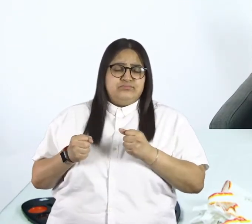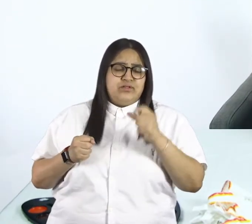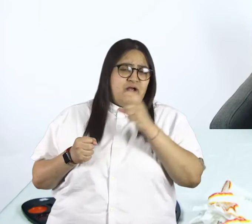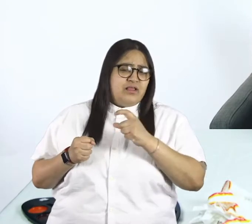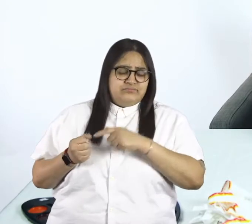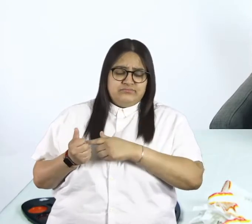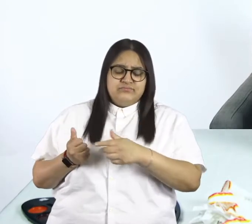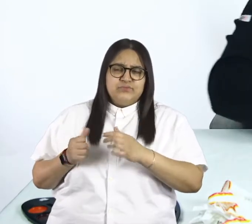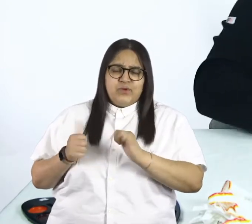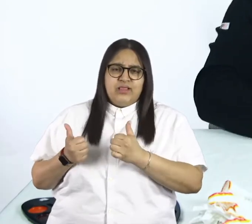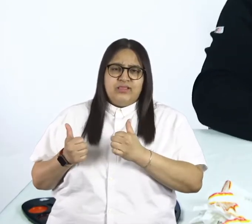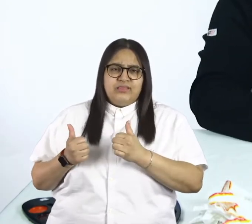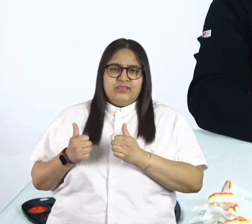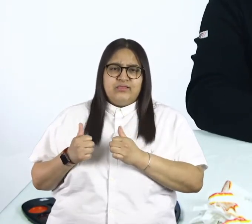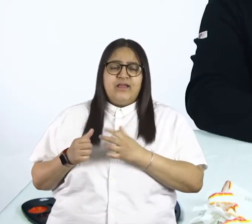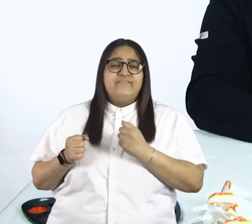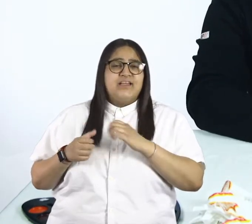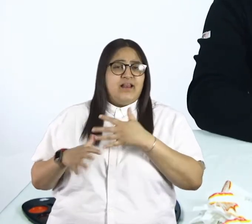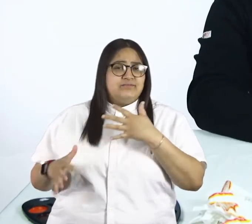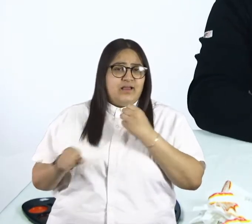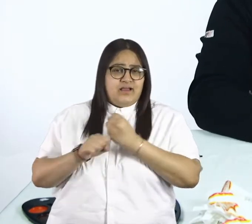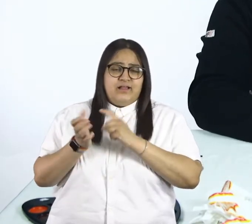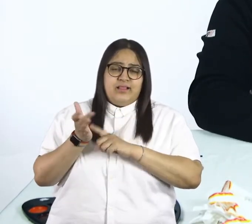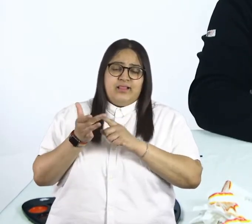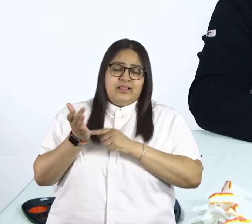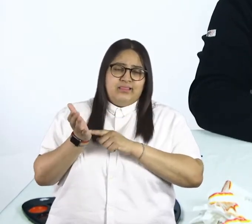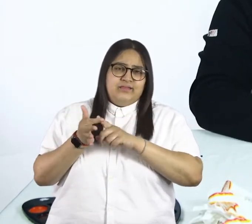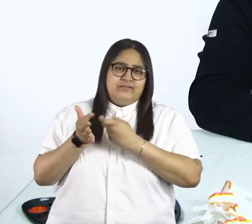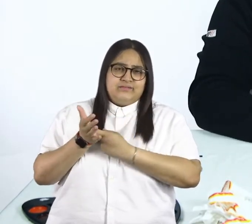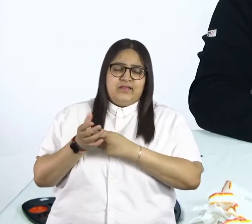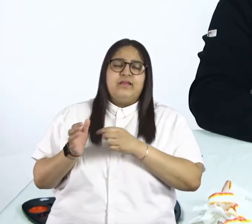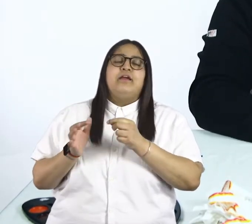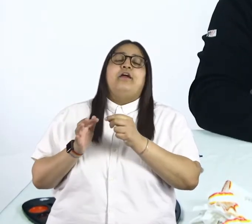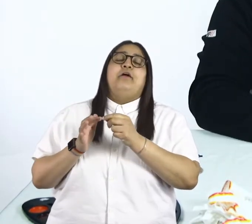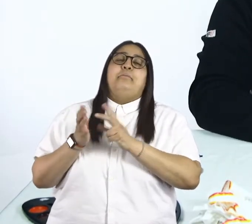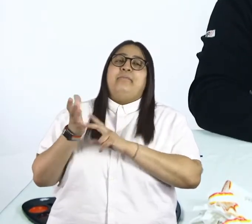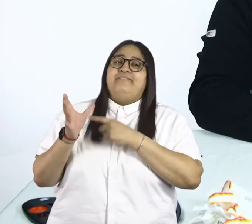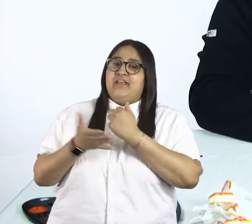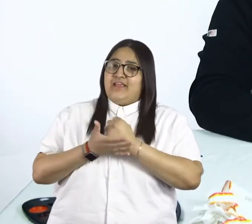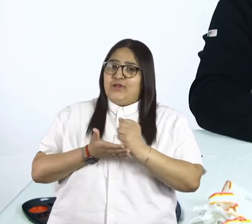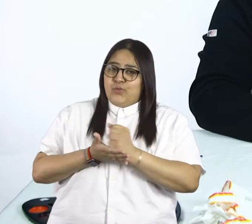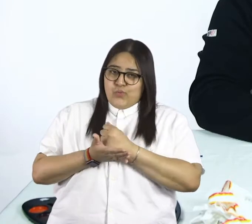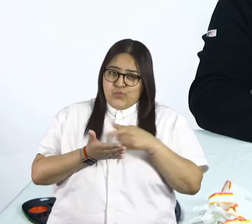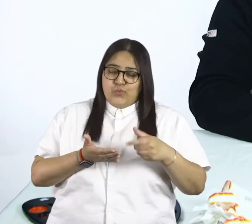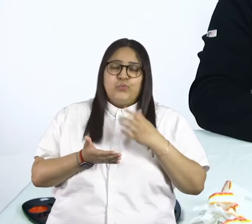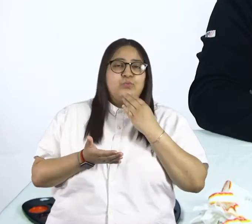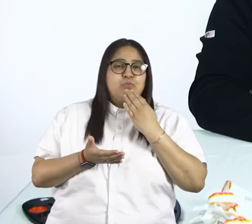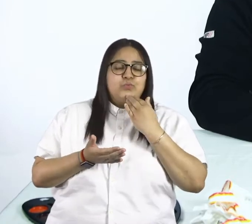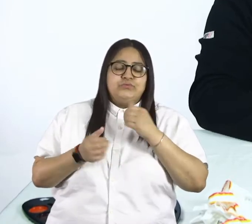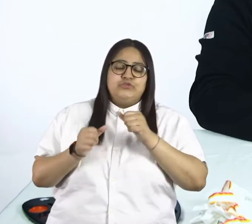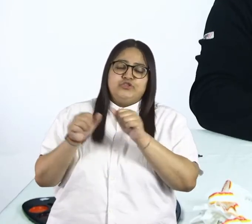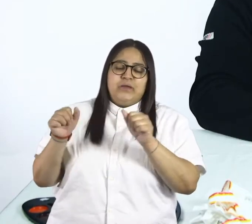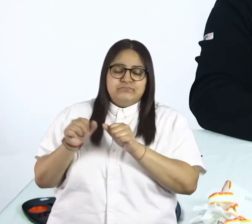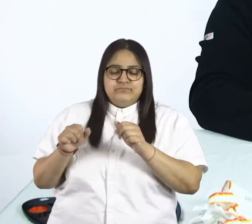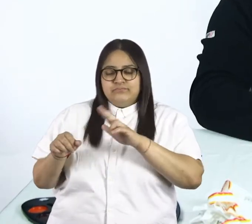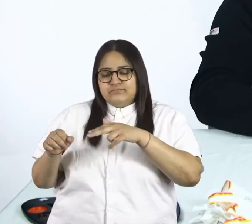well. And we have some glitter. We have some PVA glue, which we'll be using to apply some of our shapes and